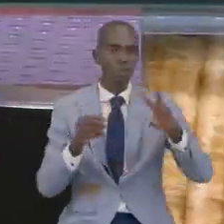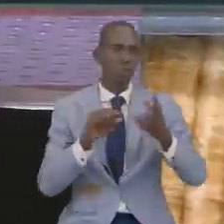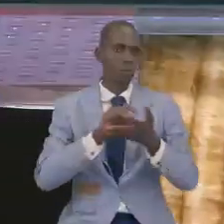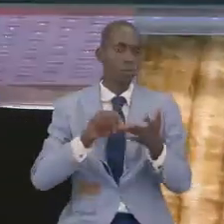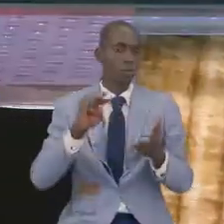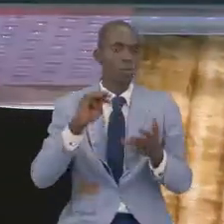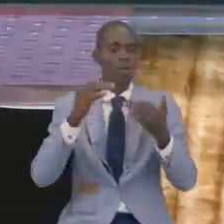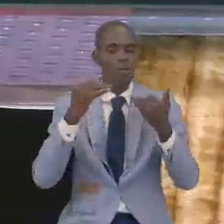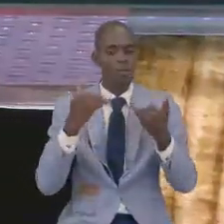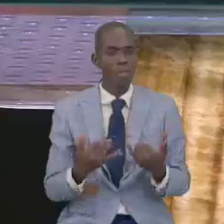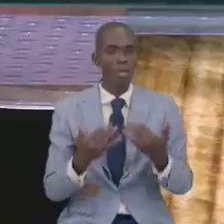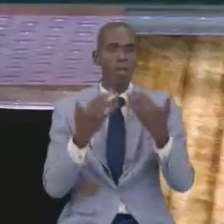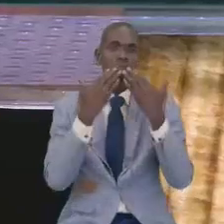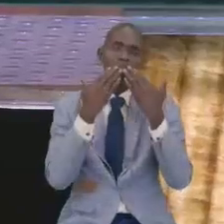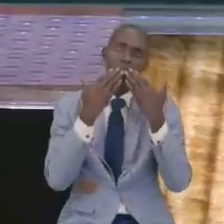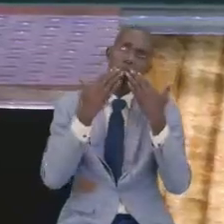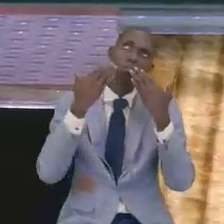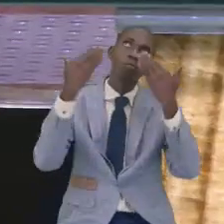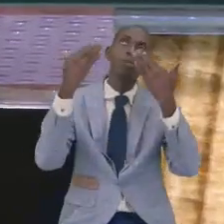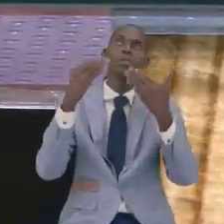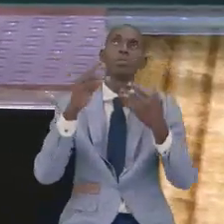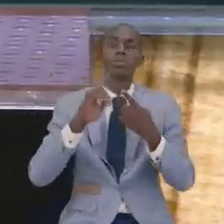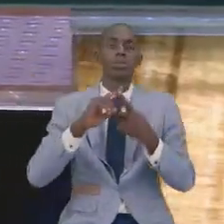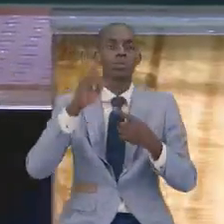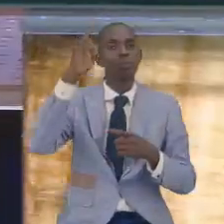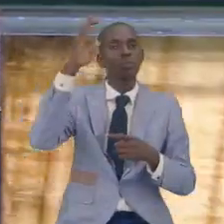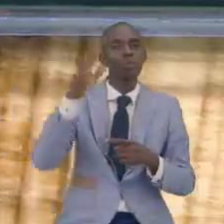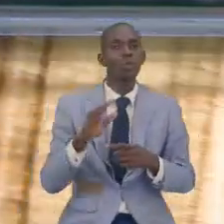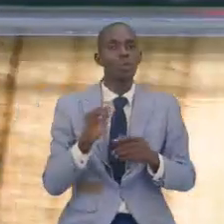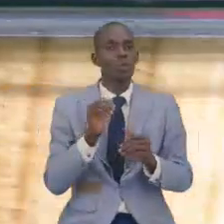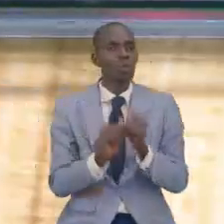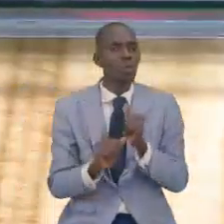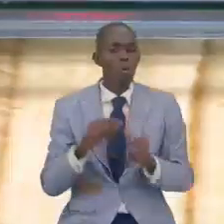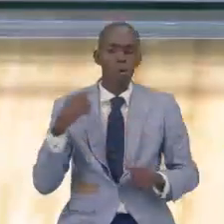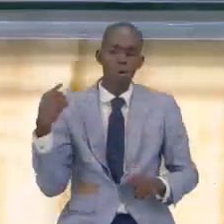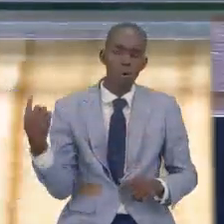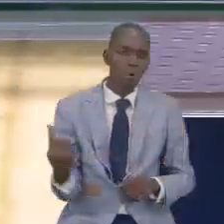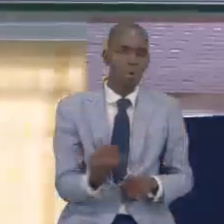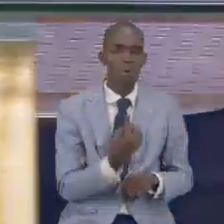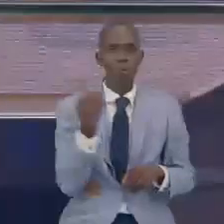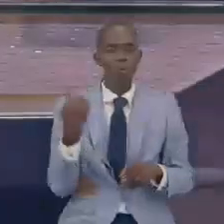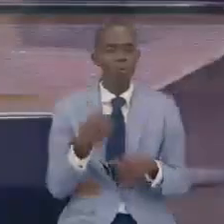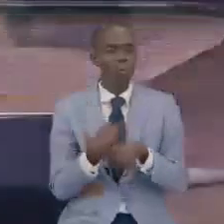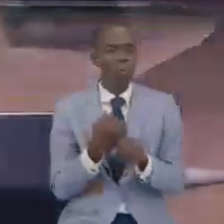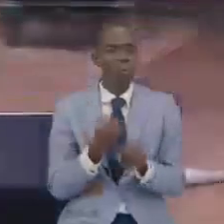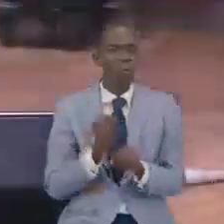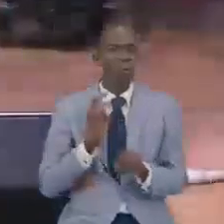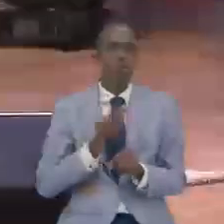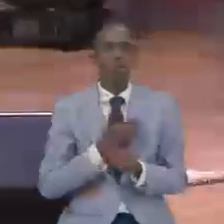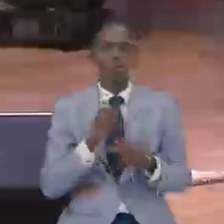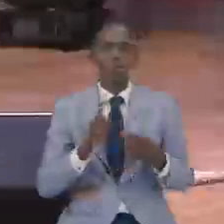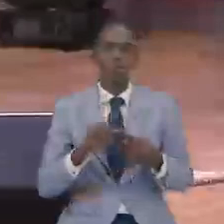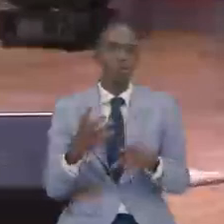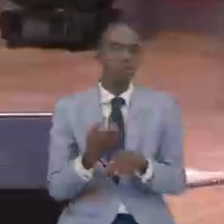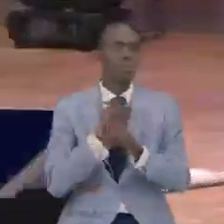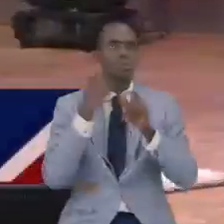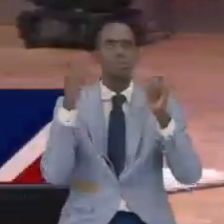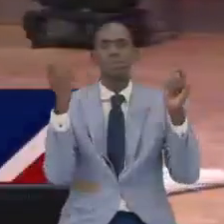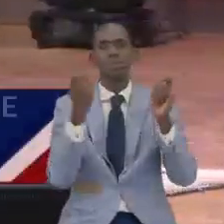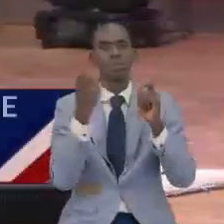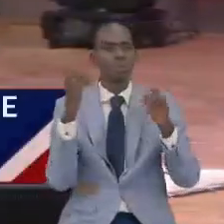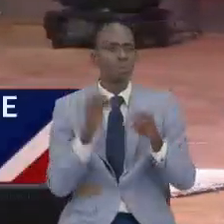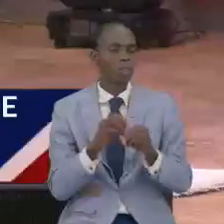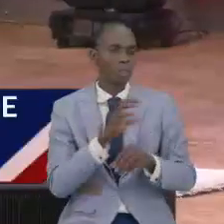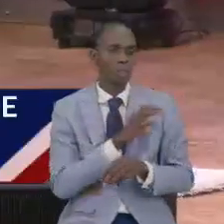Now, thanks be unto God, which always causeth us to triumph in